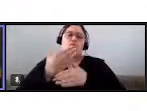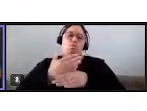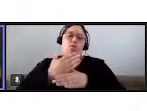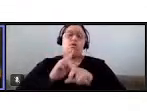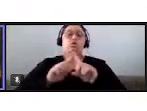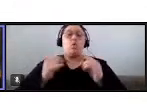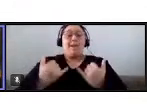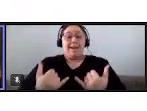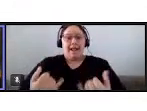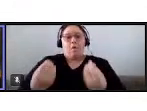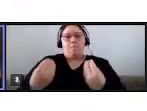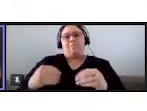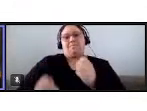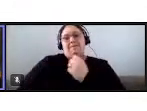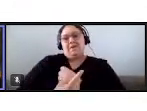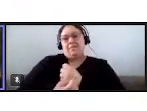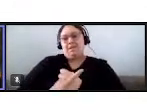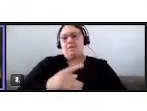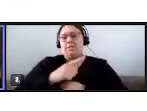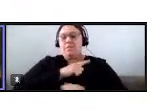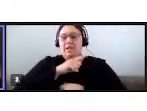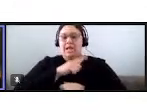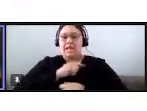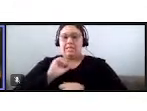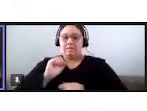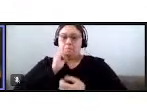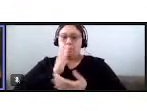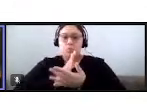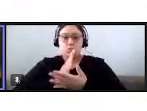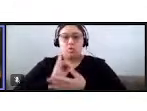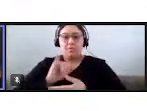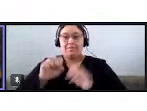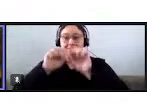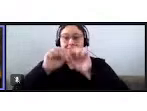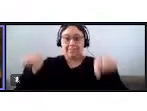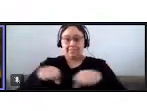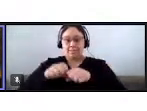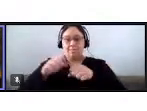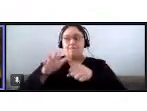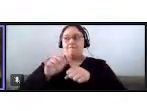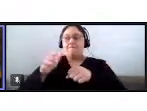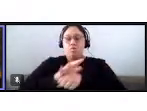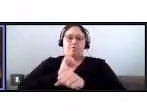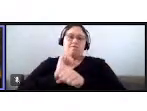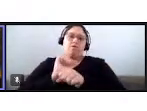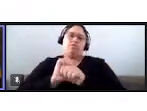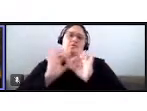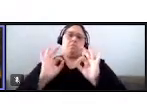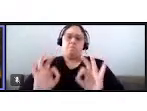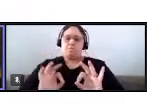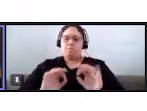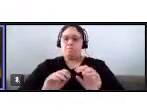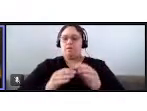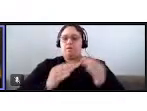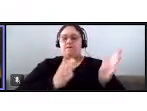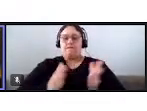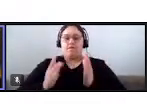is what is currently happening in terms of ensuring that the system is fully functional. Phase 2